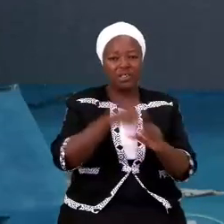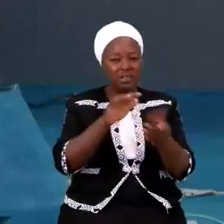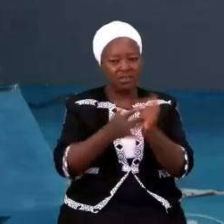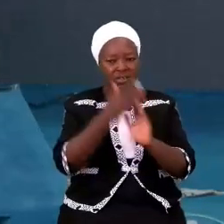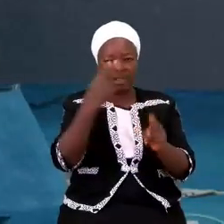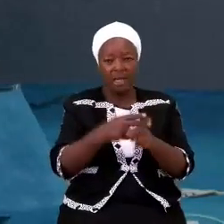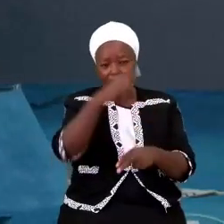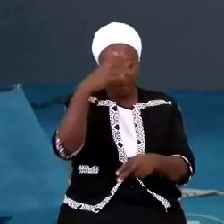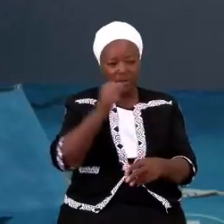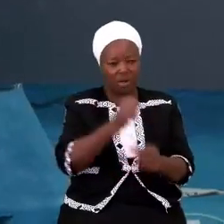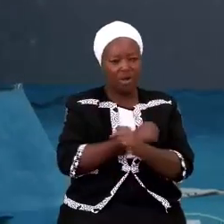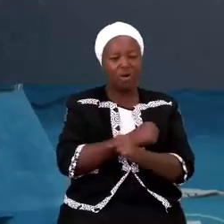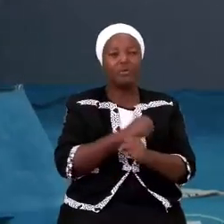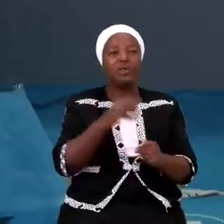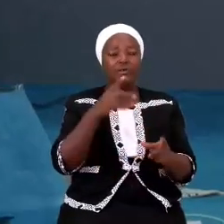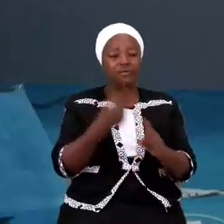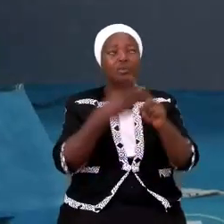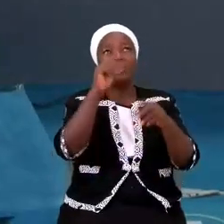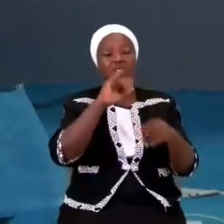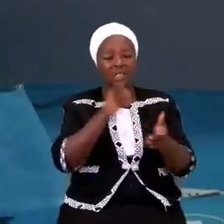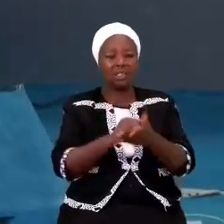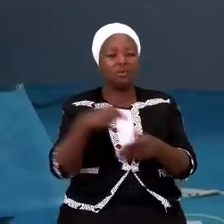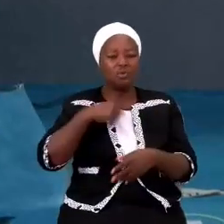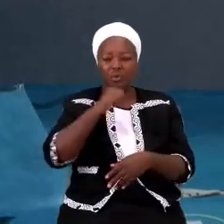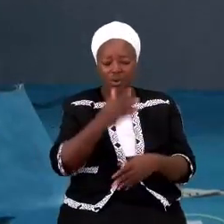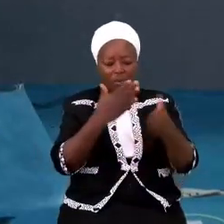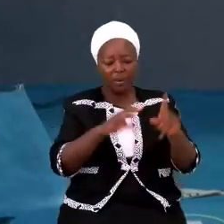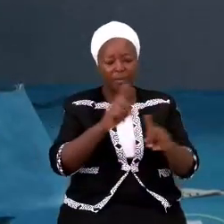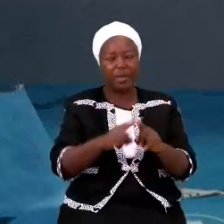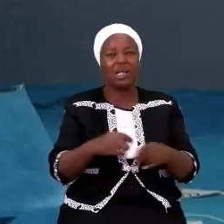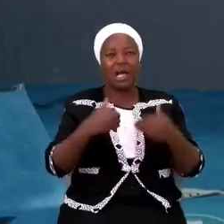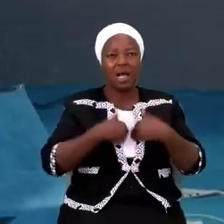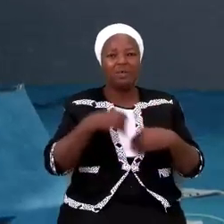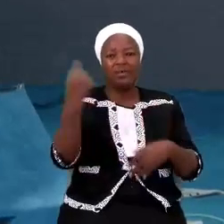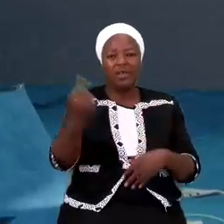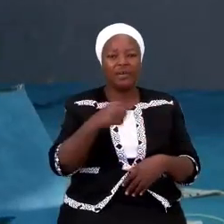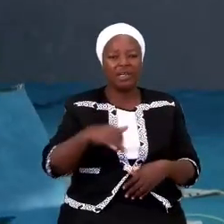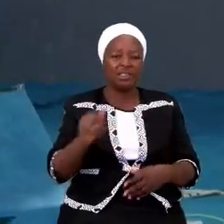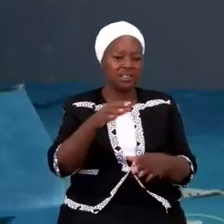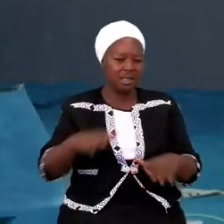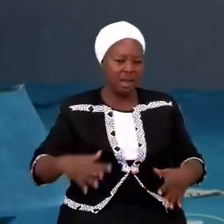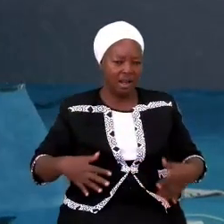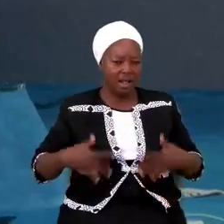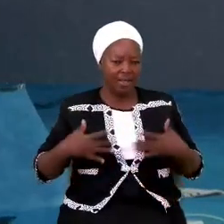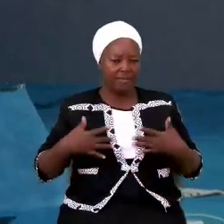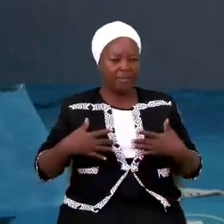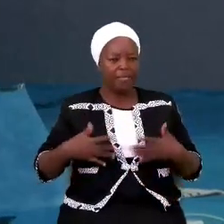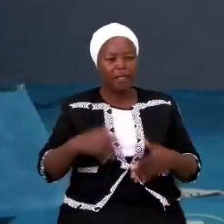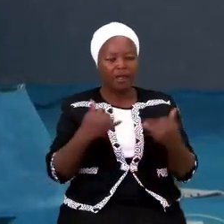Look at Romans chapter 5. We're looking at verse 8. In Romans chapter 5, verse 8, but